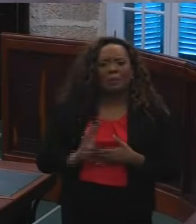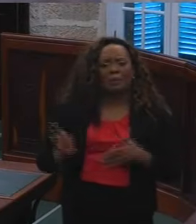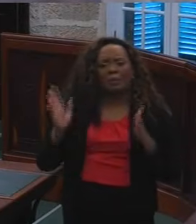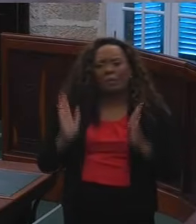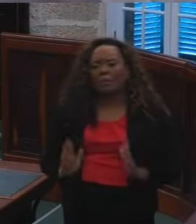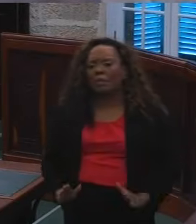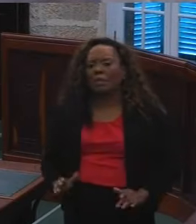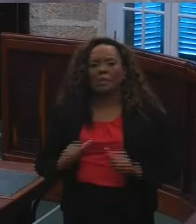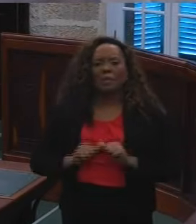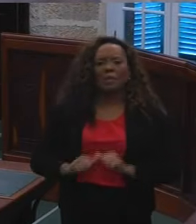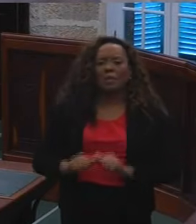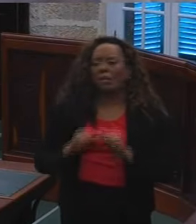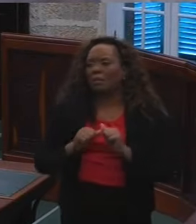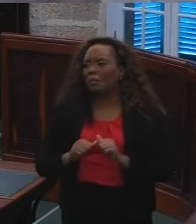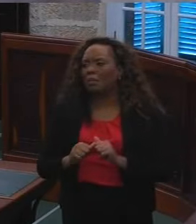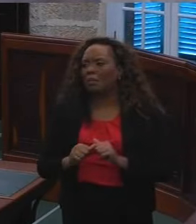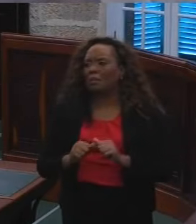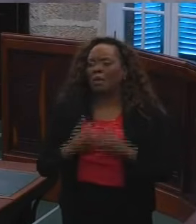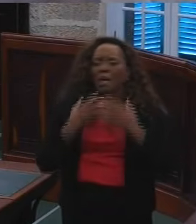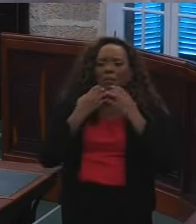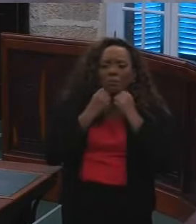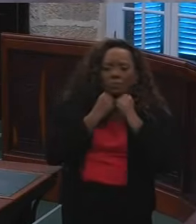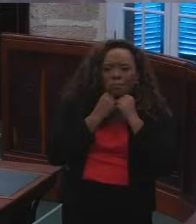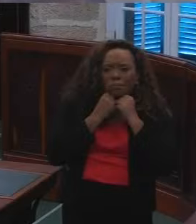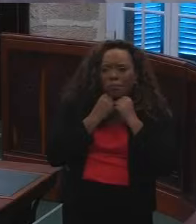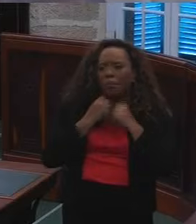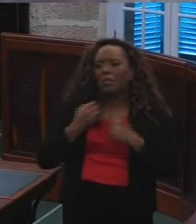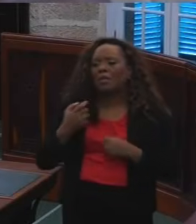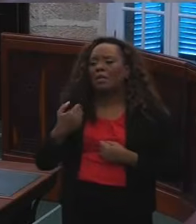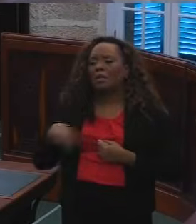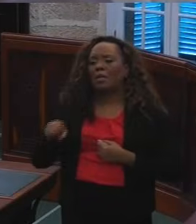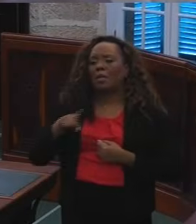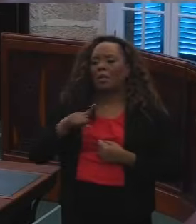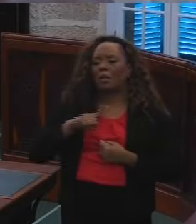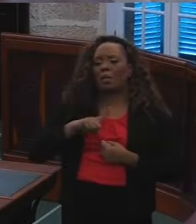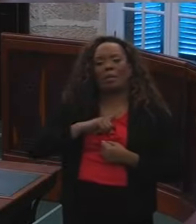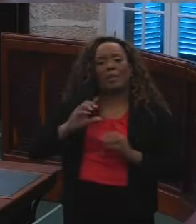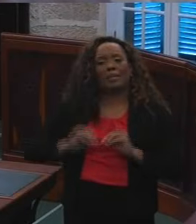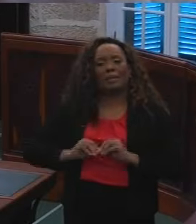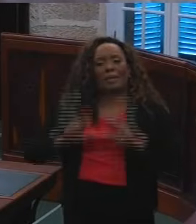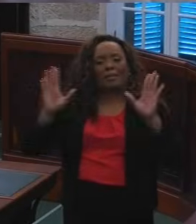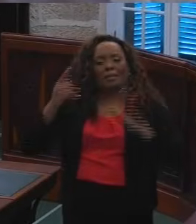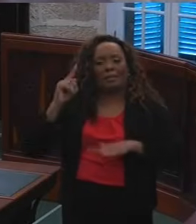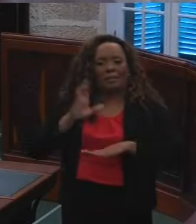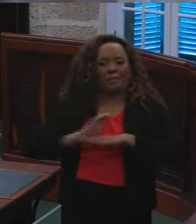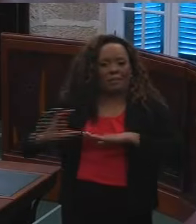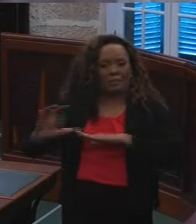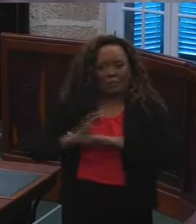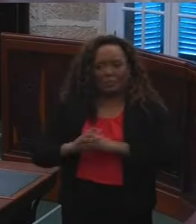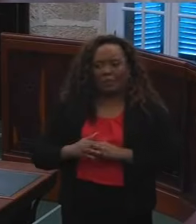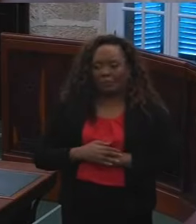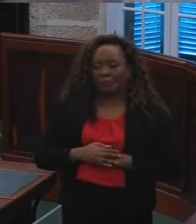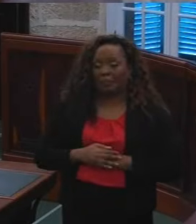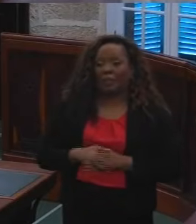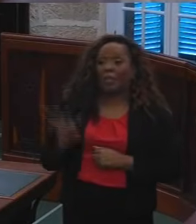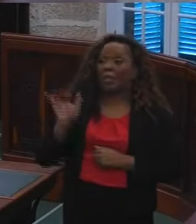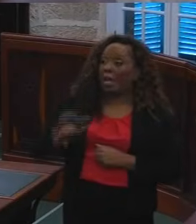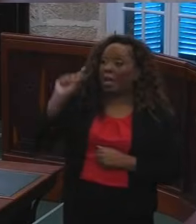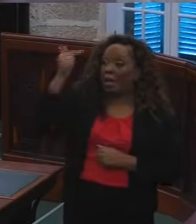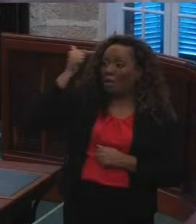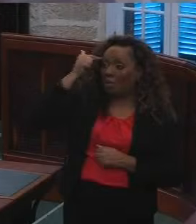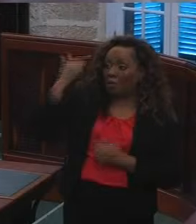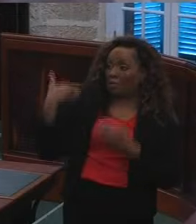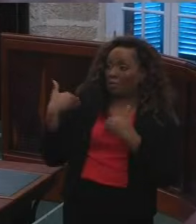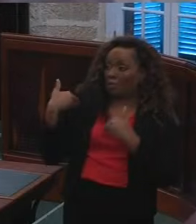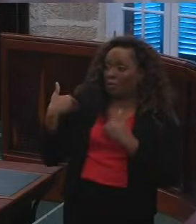be the Barbados where it is recognized as a beacon of the Caribbean. That is our mandate as a government, to ensure